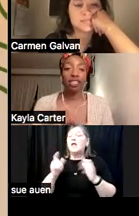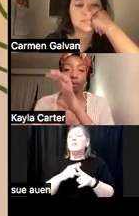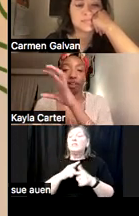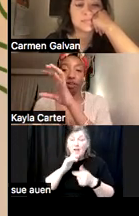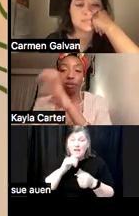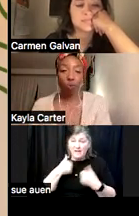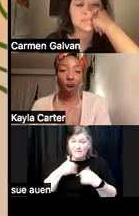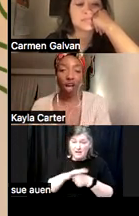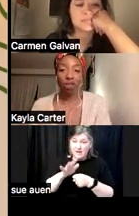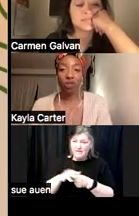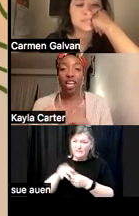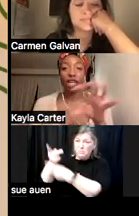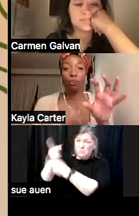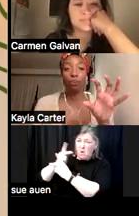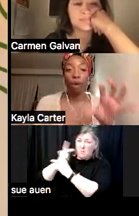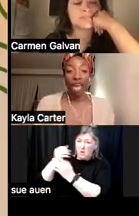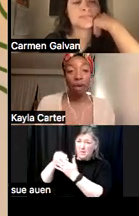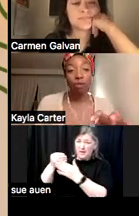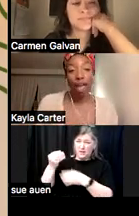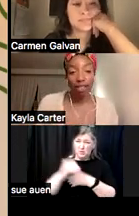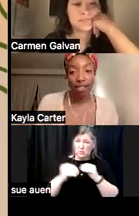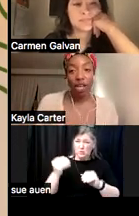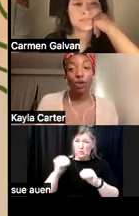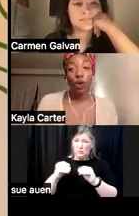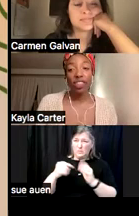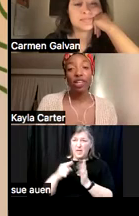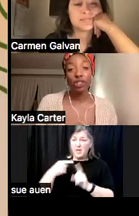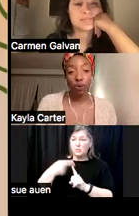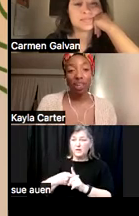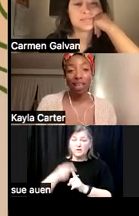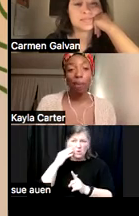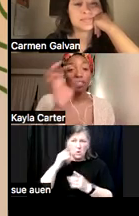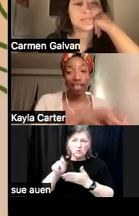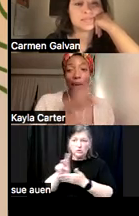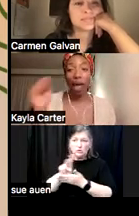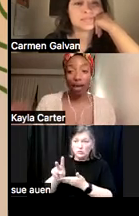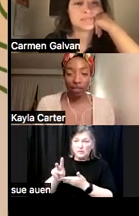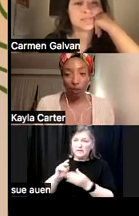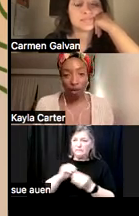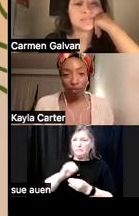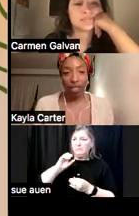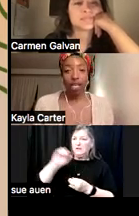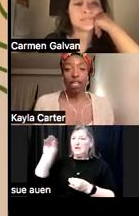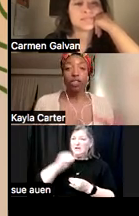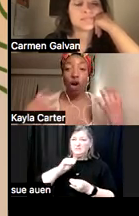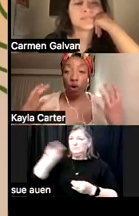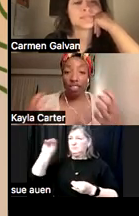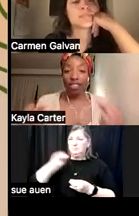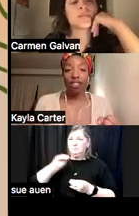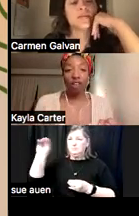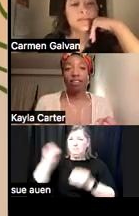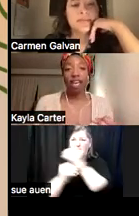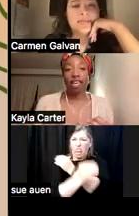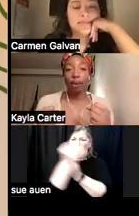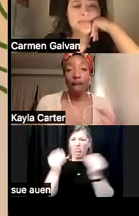have to take money from somewhere else so that I can pay my rent, knowing that in 2 weeks, I'm going to take that back as well? Though this